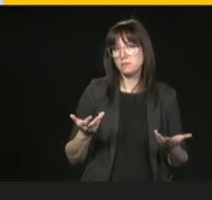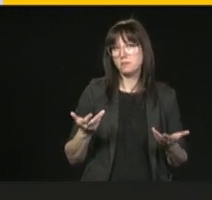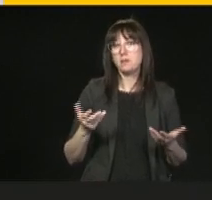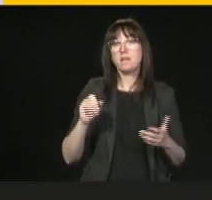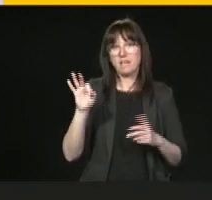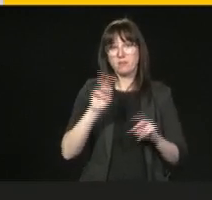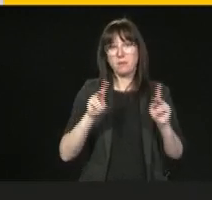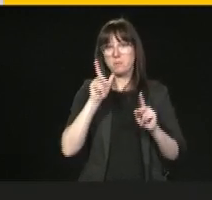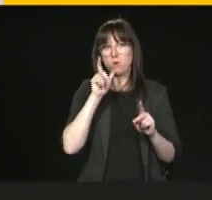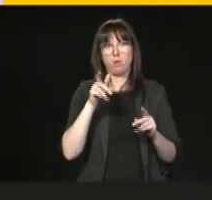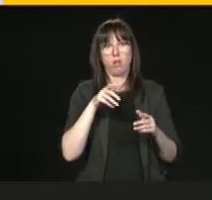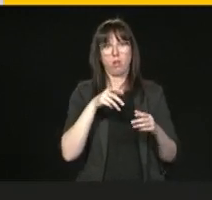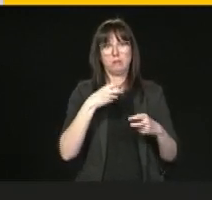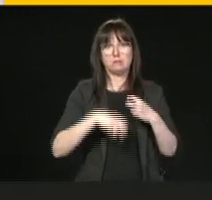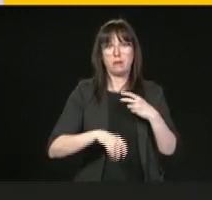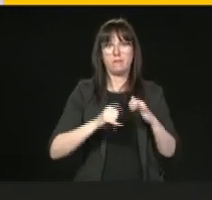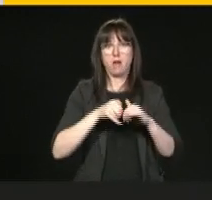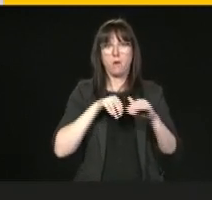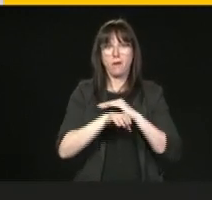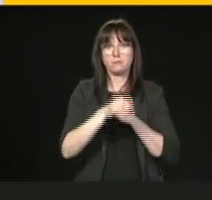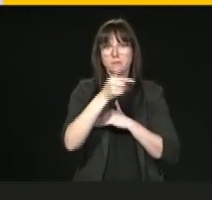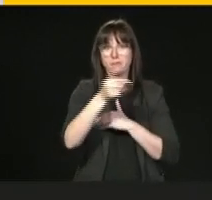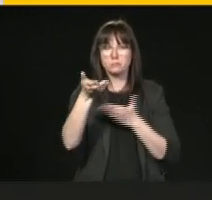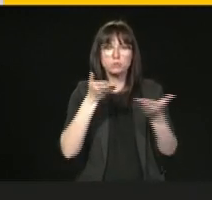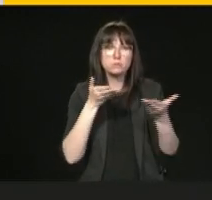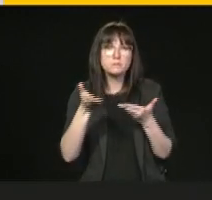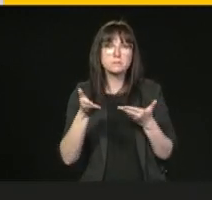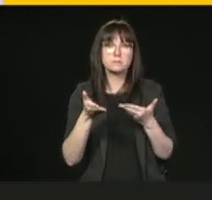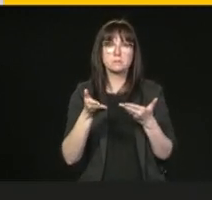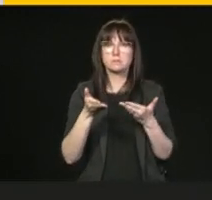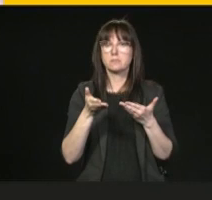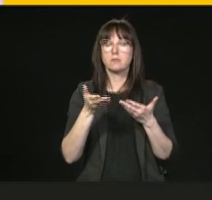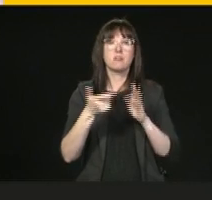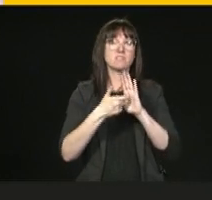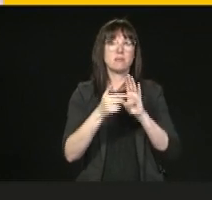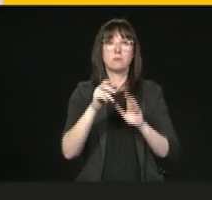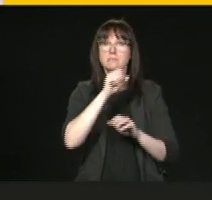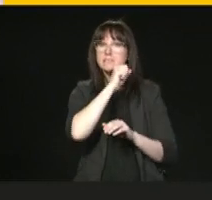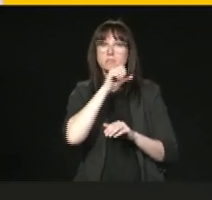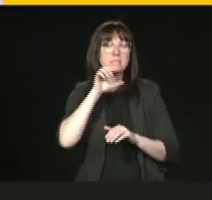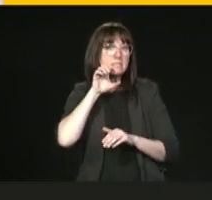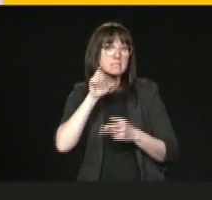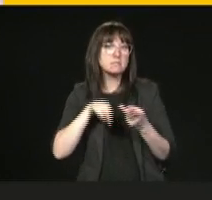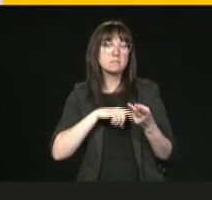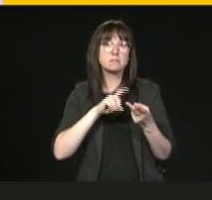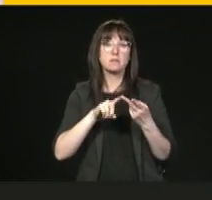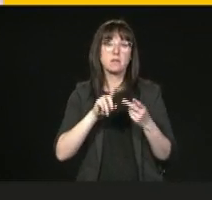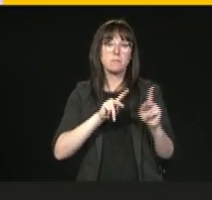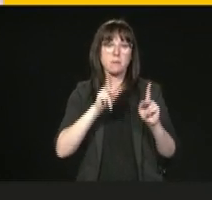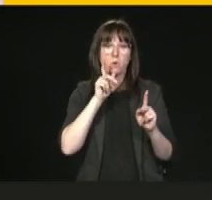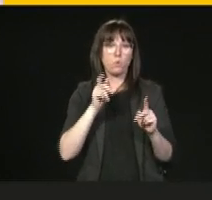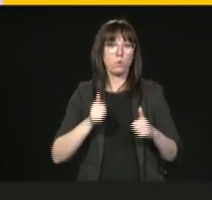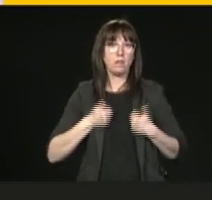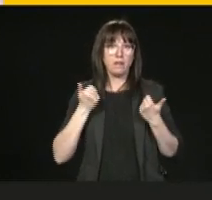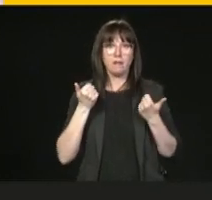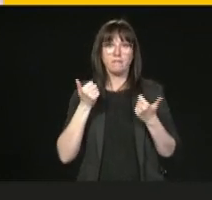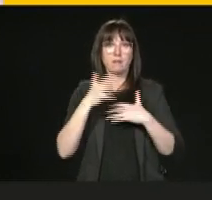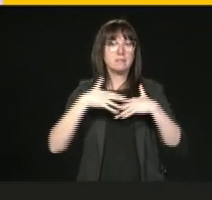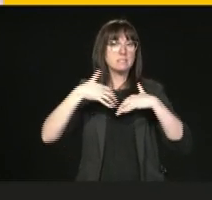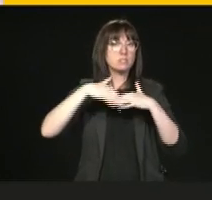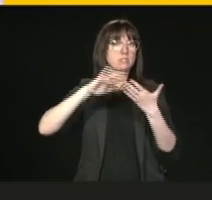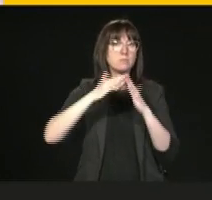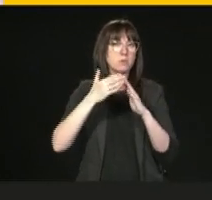who might have trouble accessing government services, particularly people, seniors, and people living in Indigenous